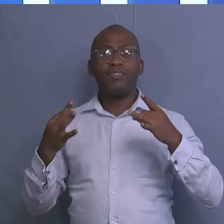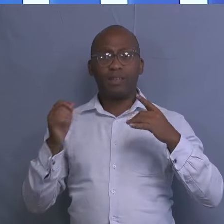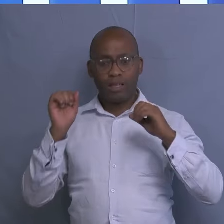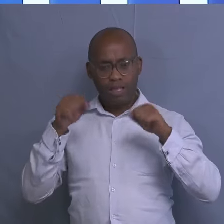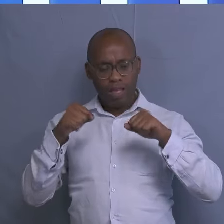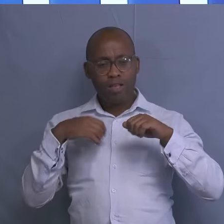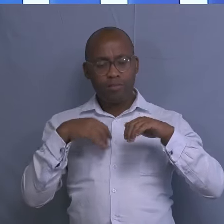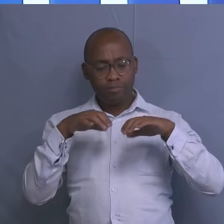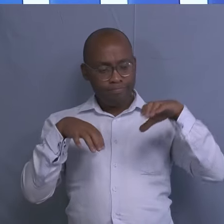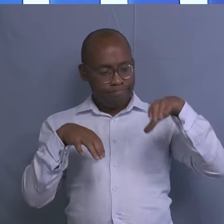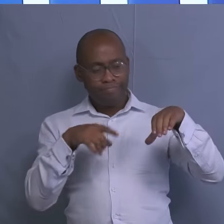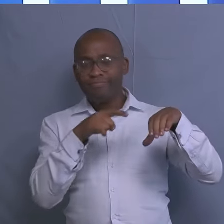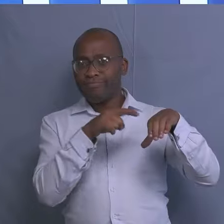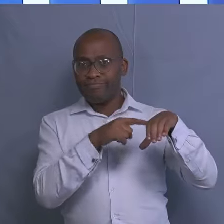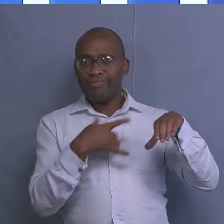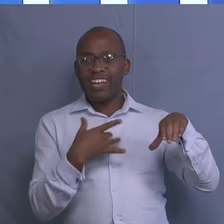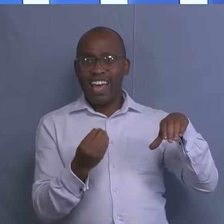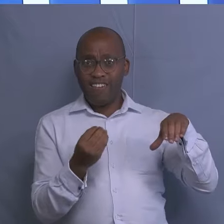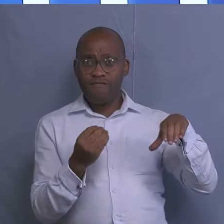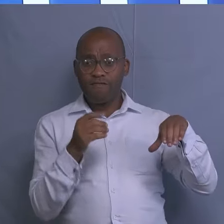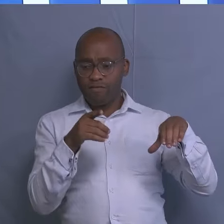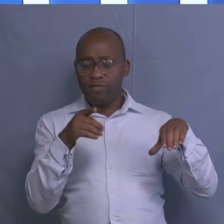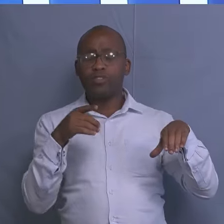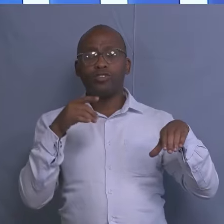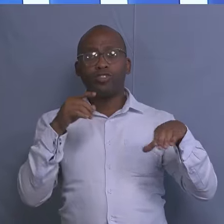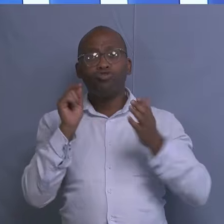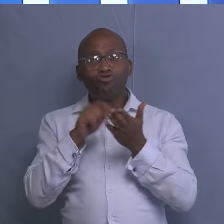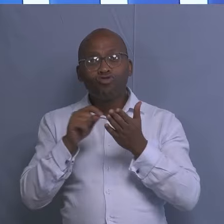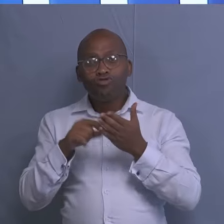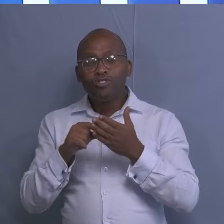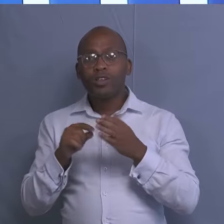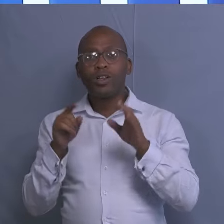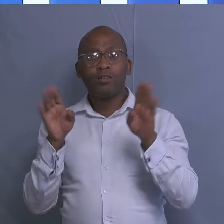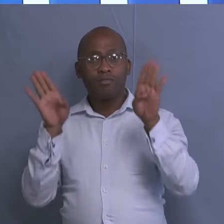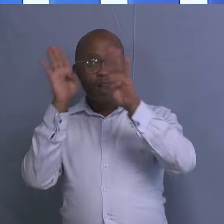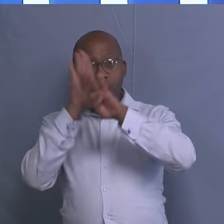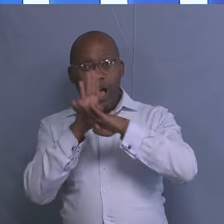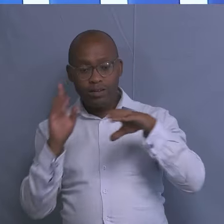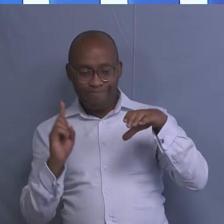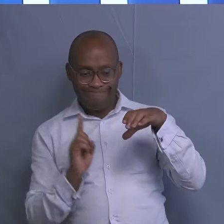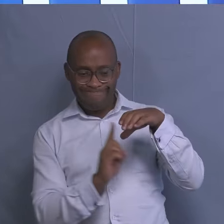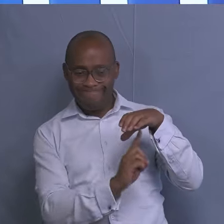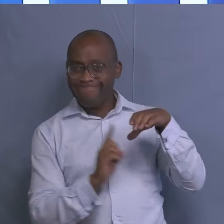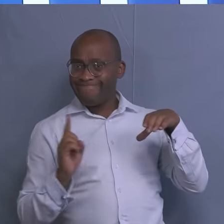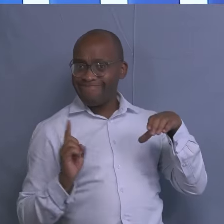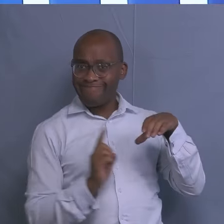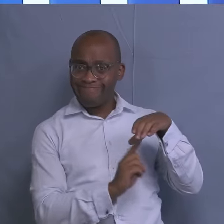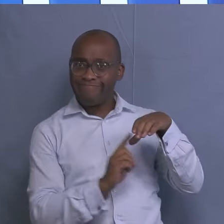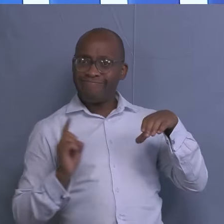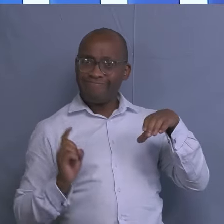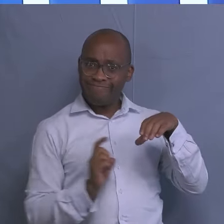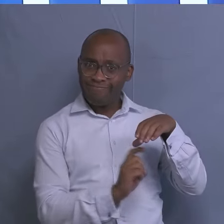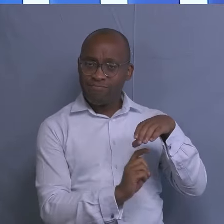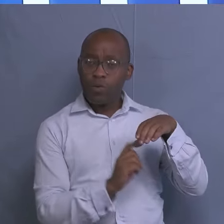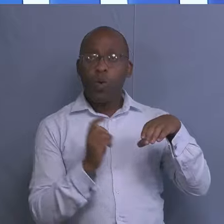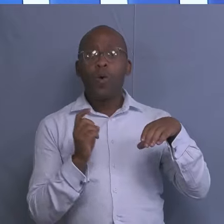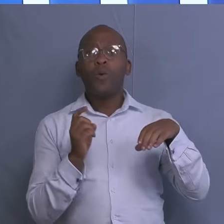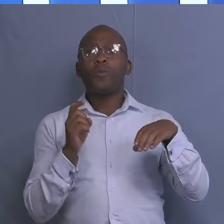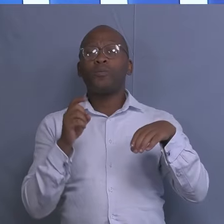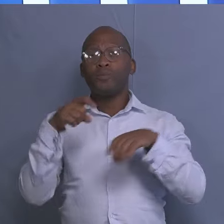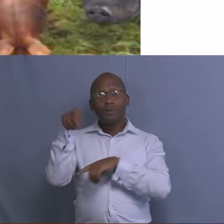shelter. There is some shelter for the chickens for the night, and also during the day they are